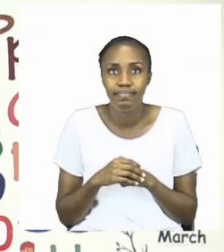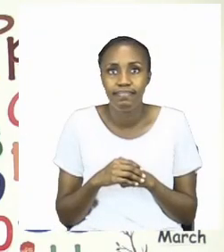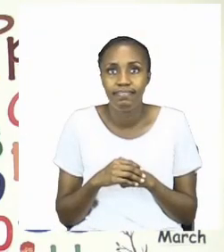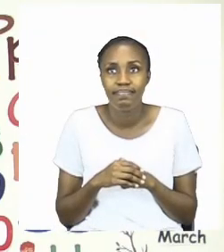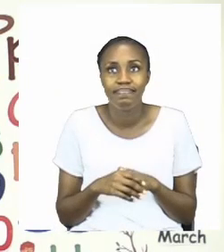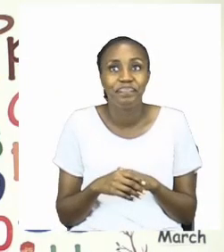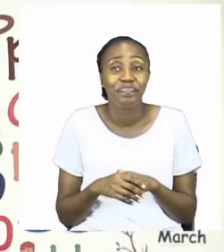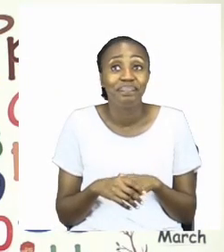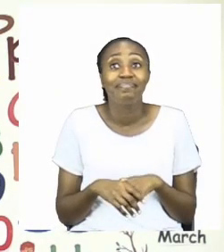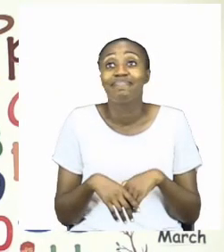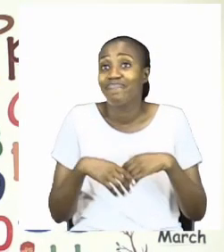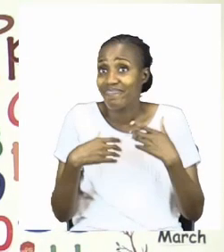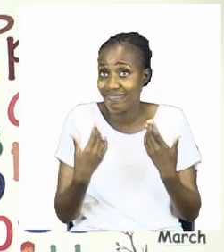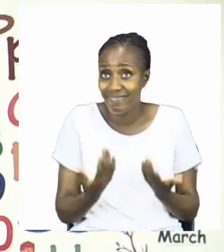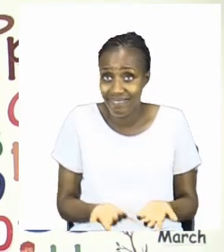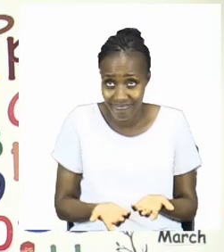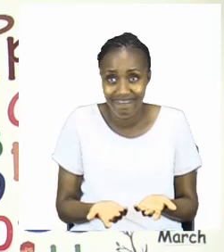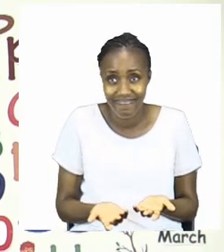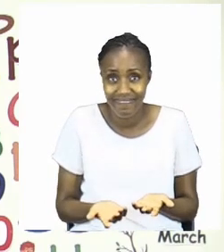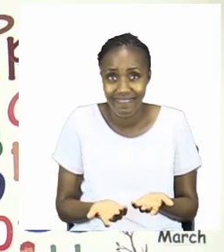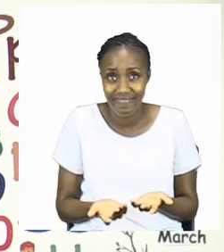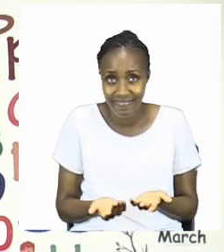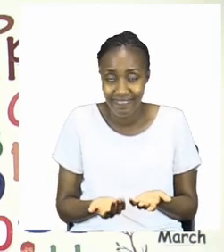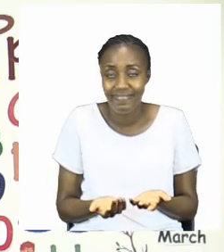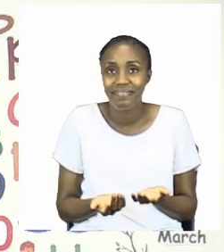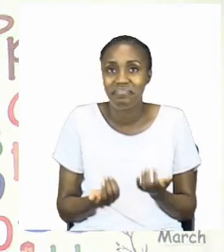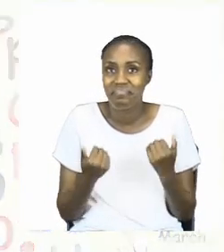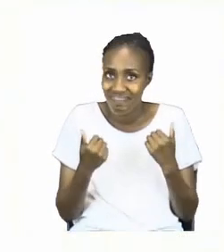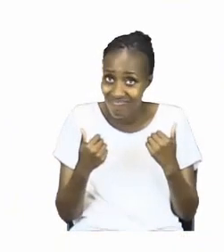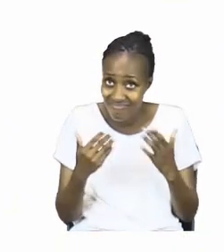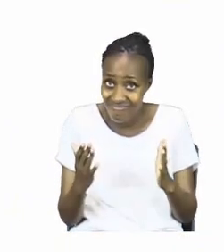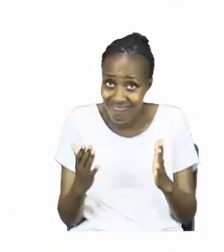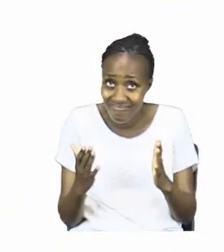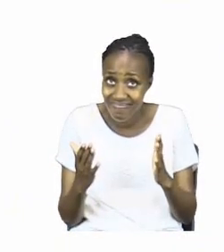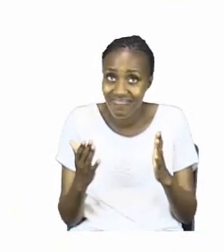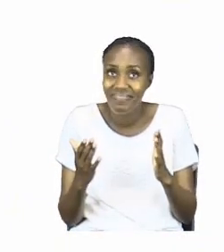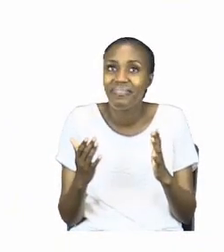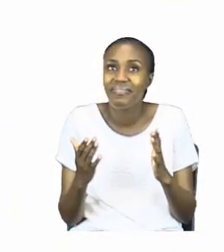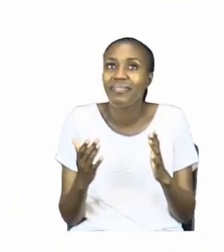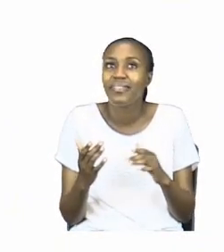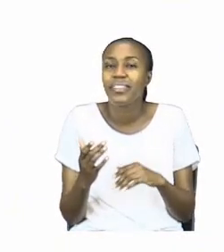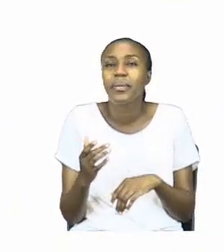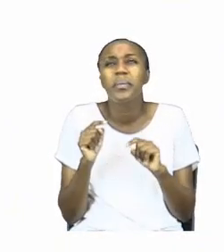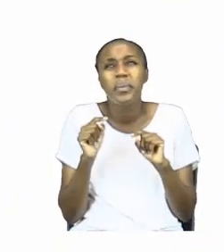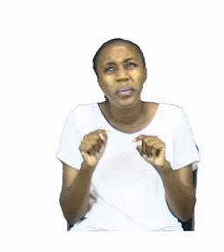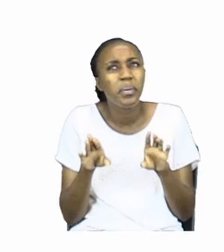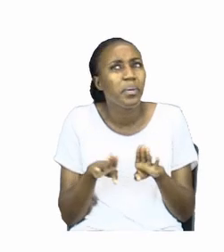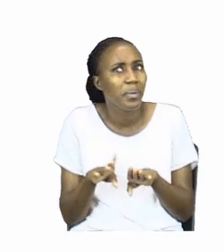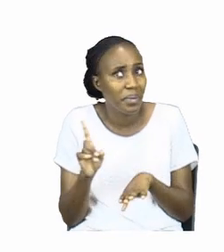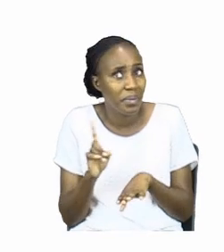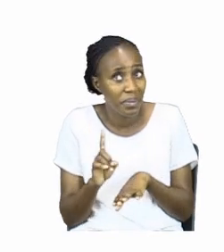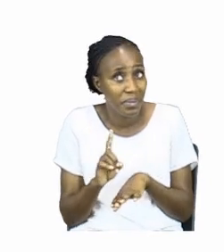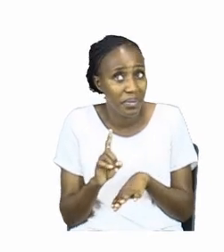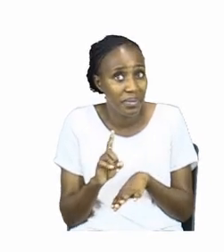Right, boys and girls, let's start this part of our lesson on page 27. Now here it says